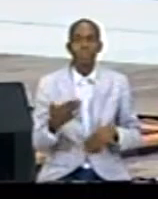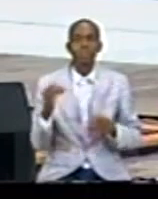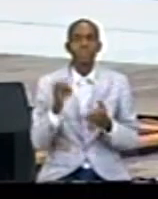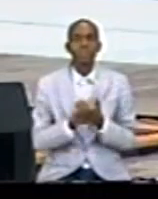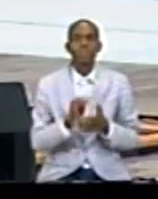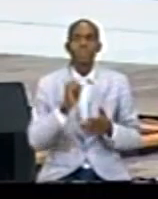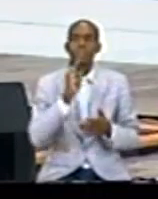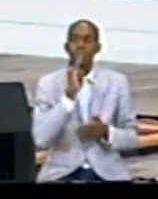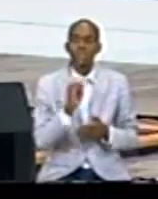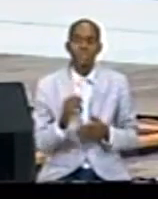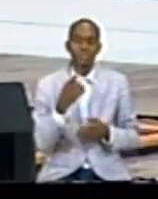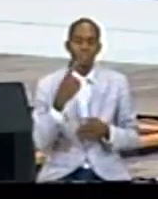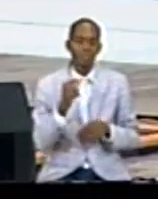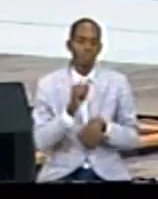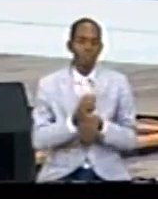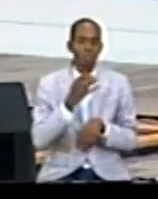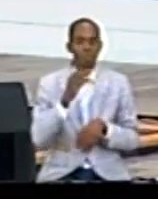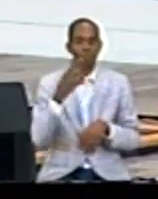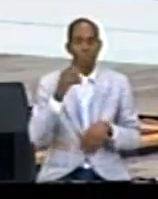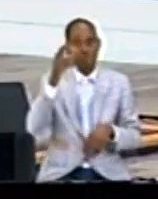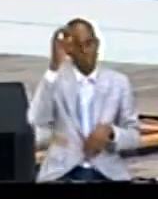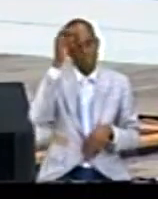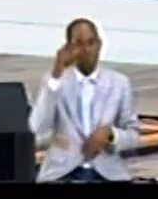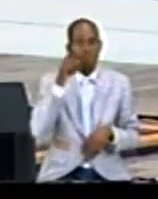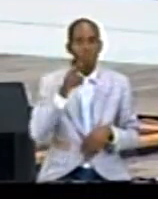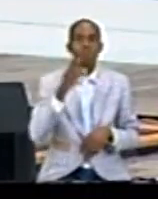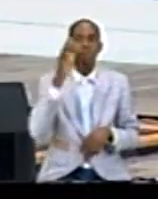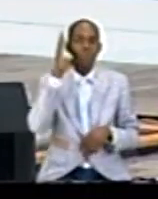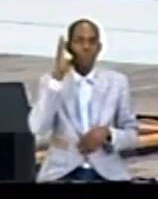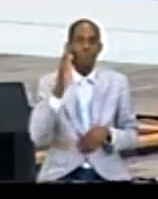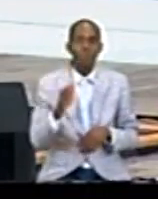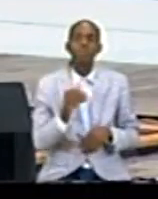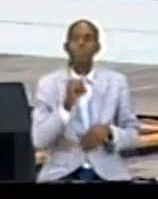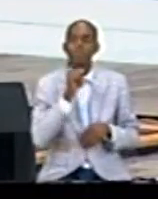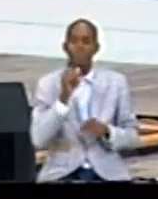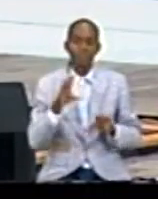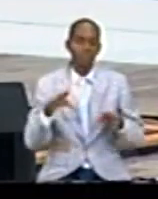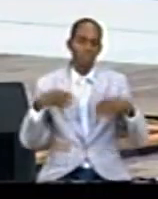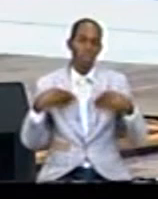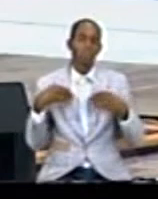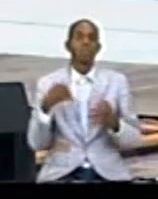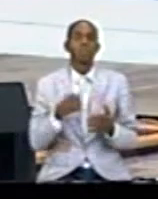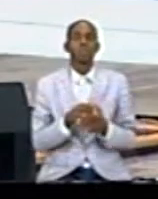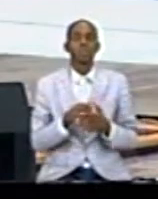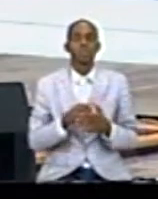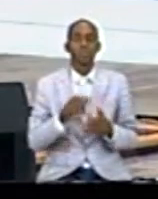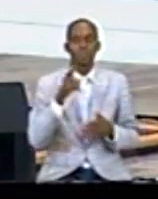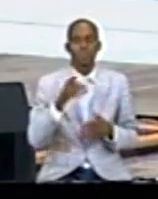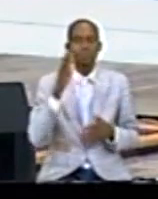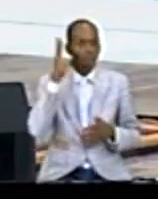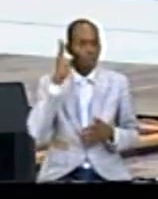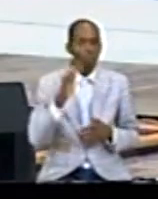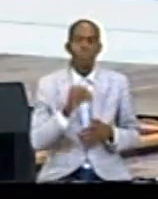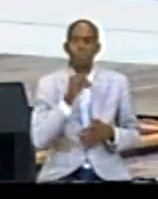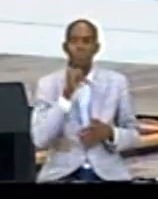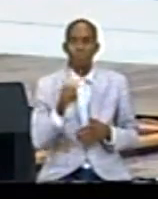is the work of the devil, you will not accept, you will not hide,